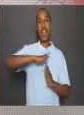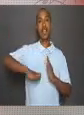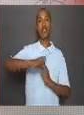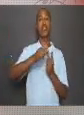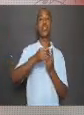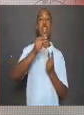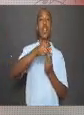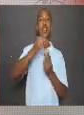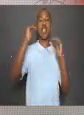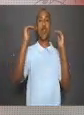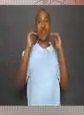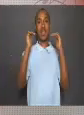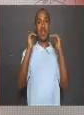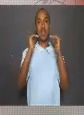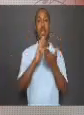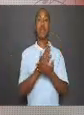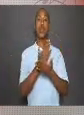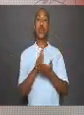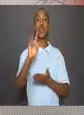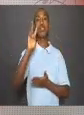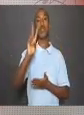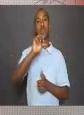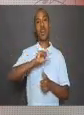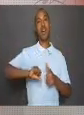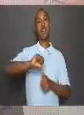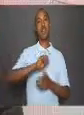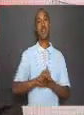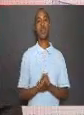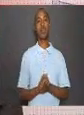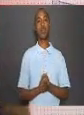are shared equally between the two atoms.